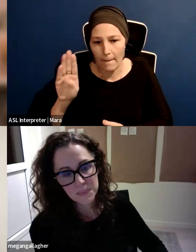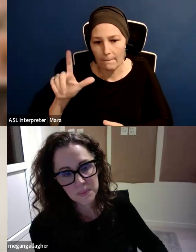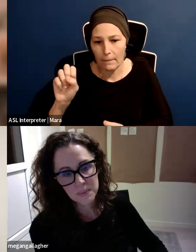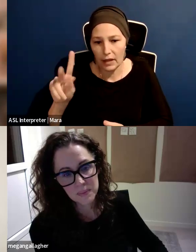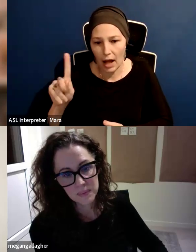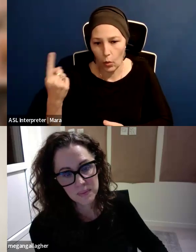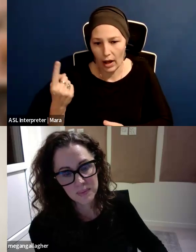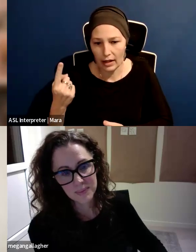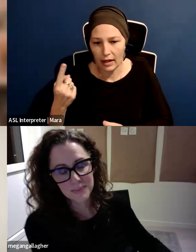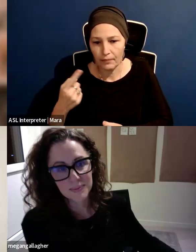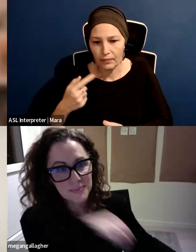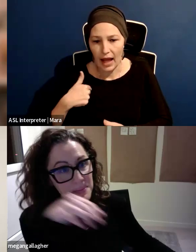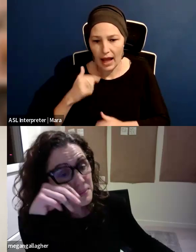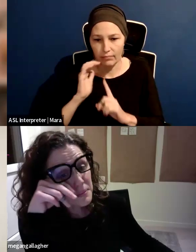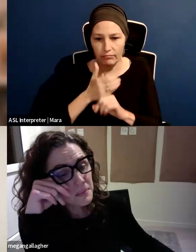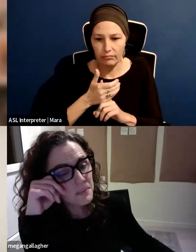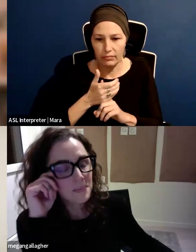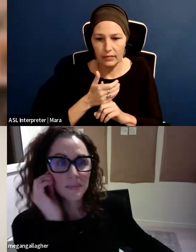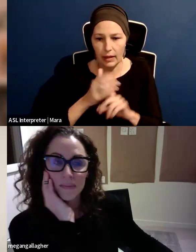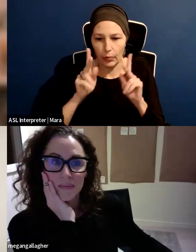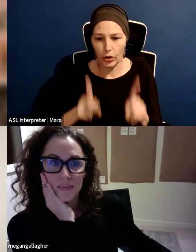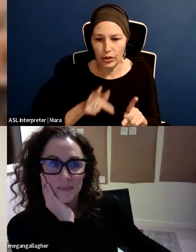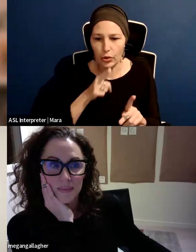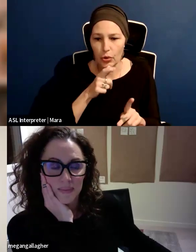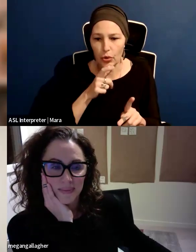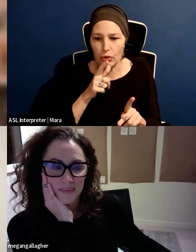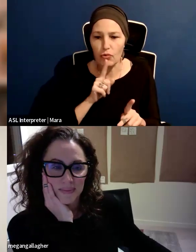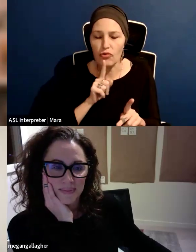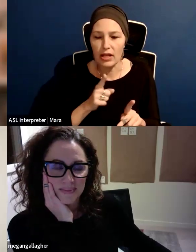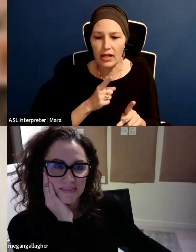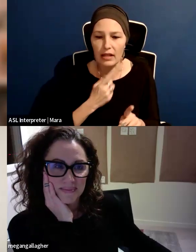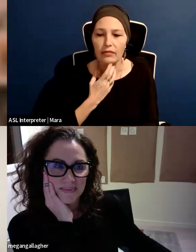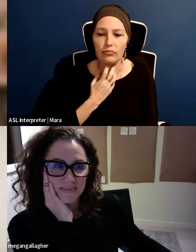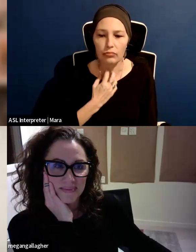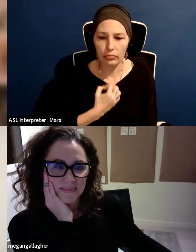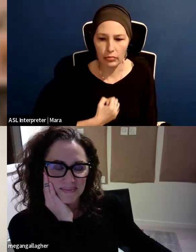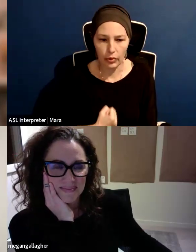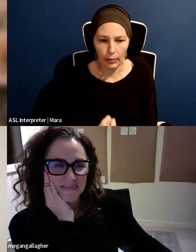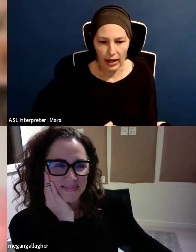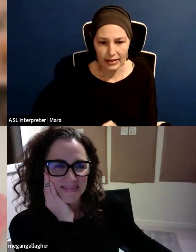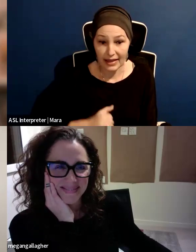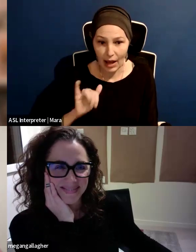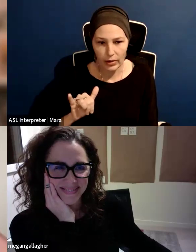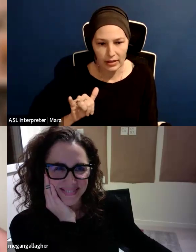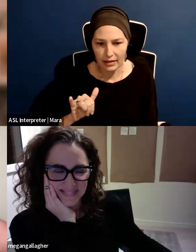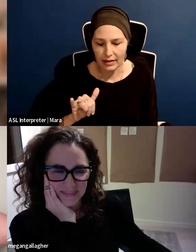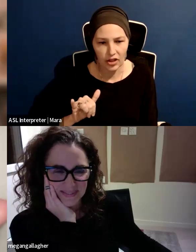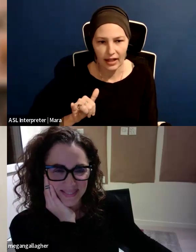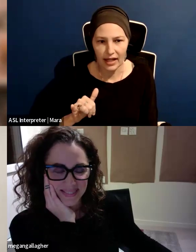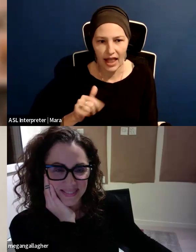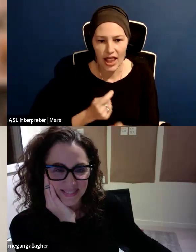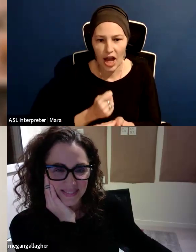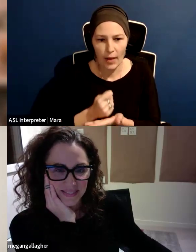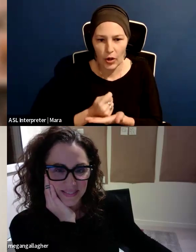so repressed. It was also just like such a cathartic release. Like I can't even tell you. Like those were my favorite days on